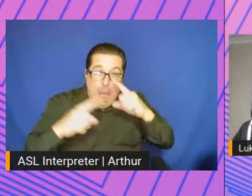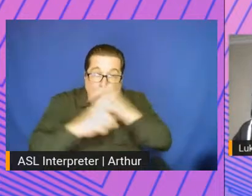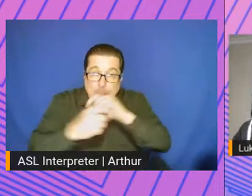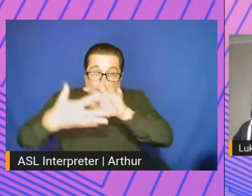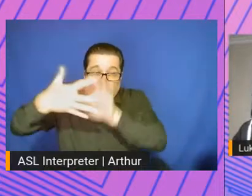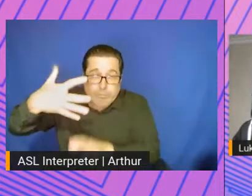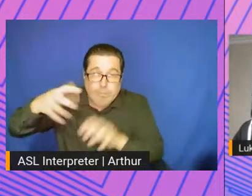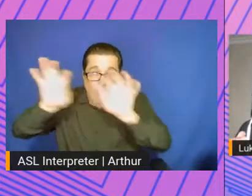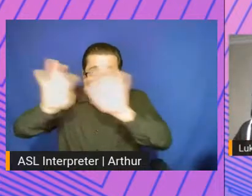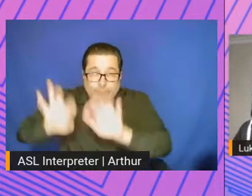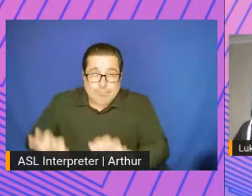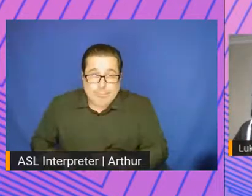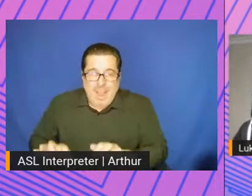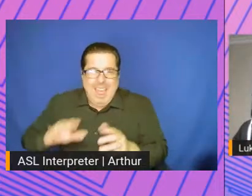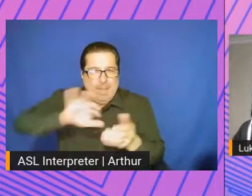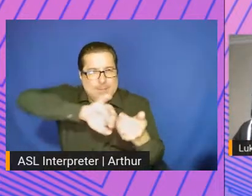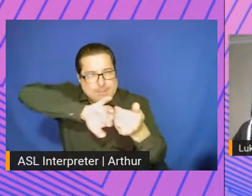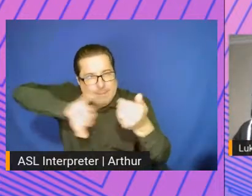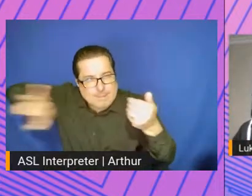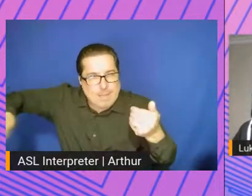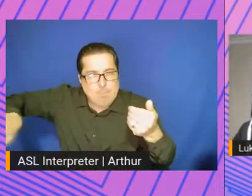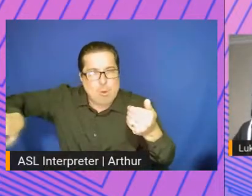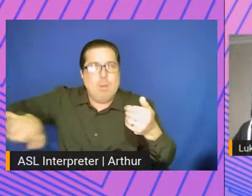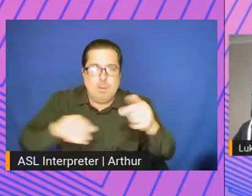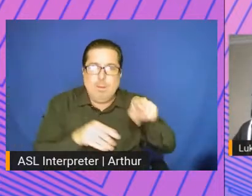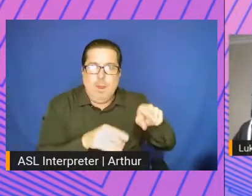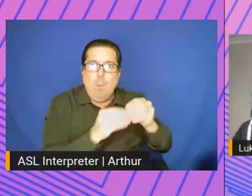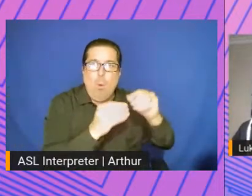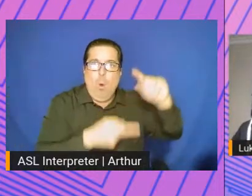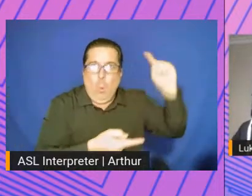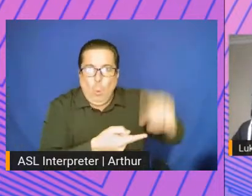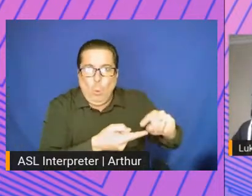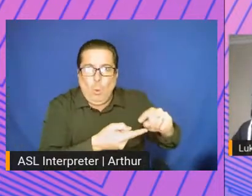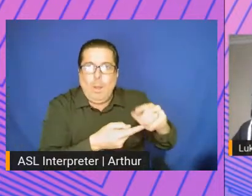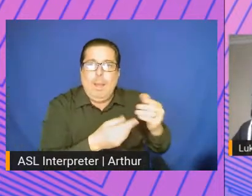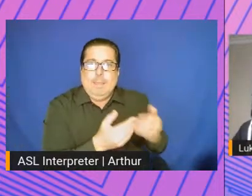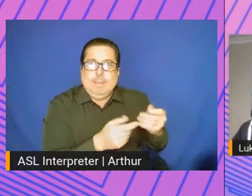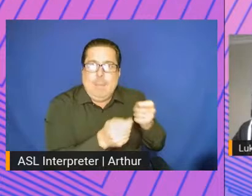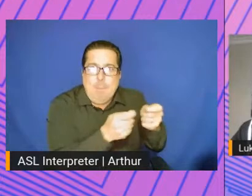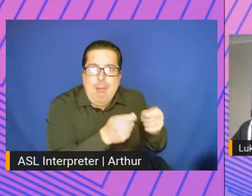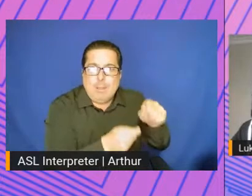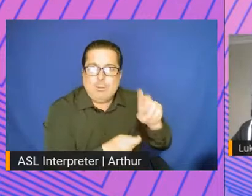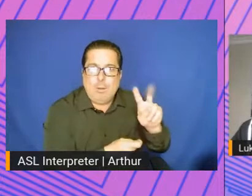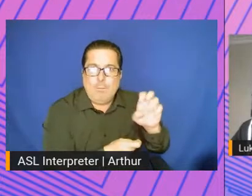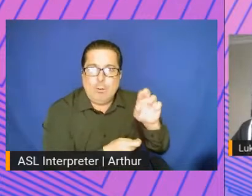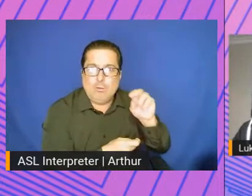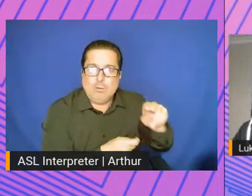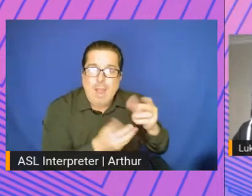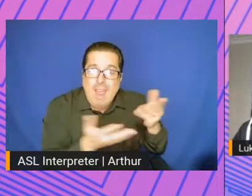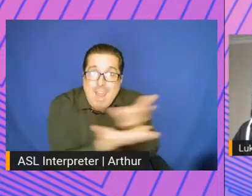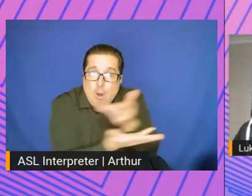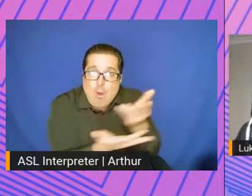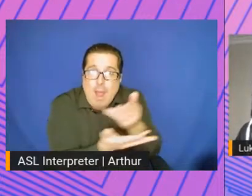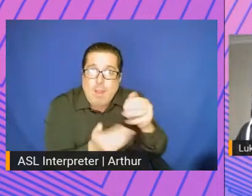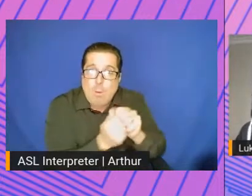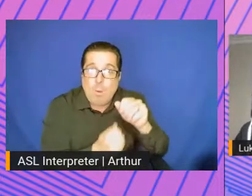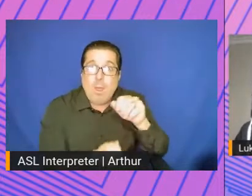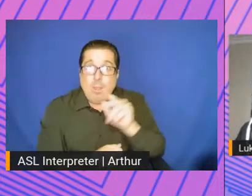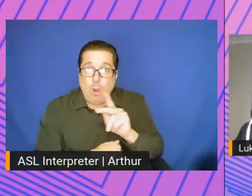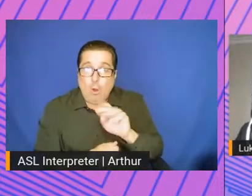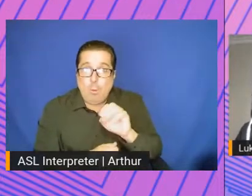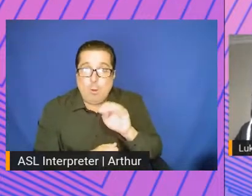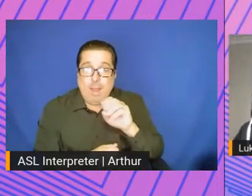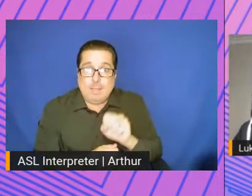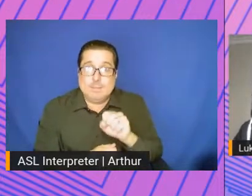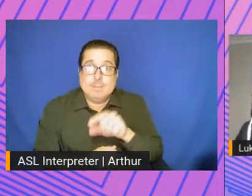easier. So it spins up your cluster for you. It's very easy to manage the version. And so you're interacting with your Kubernetes cluster. But remember, if you put yourself in the